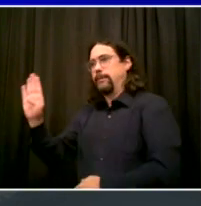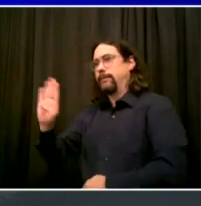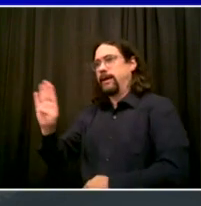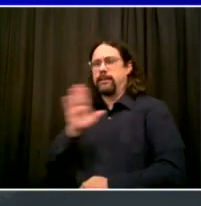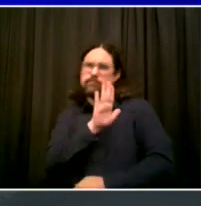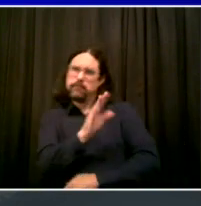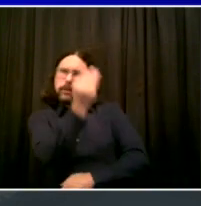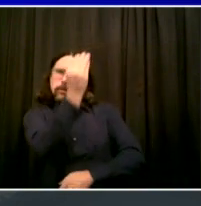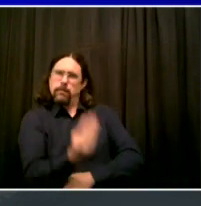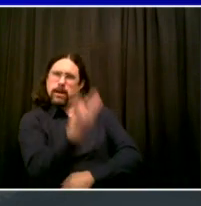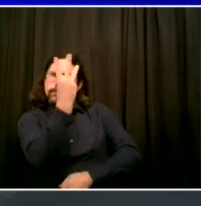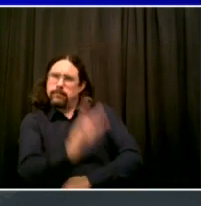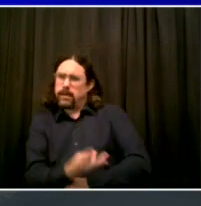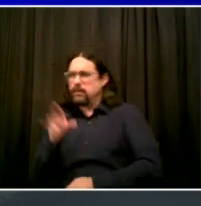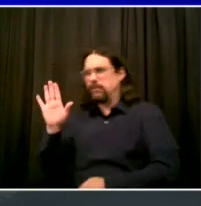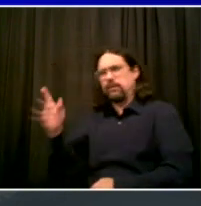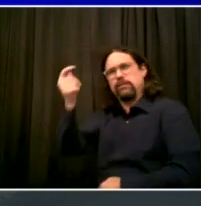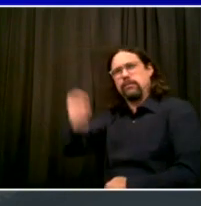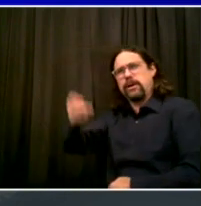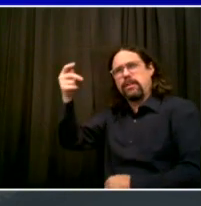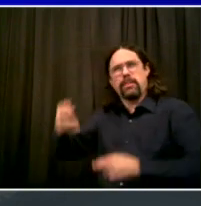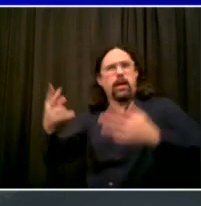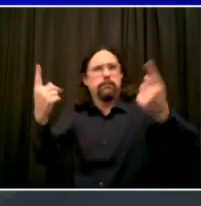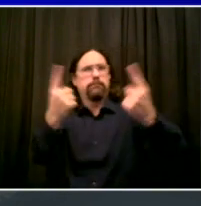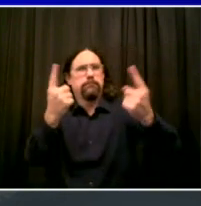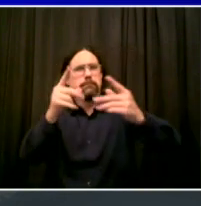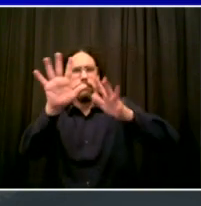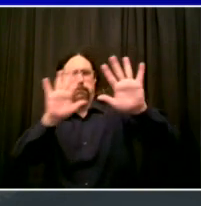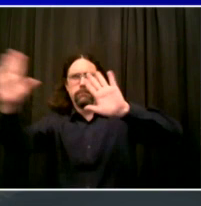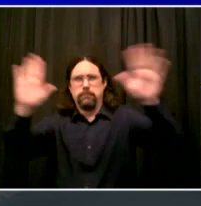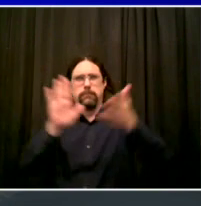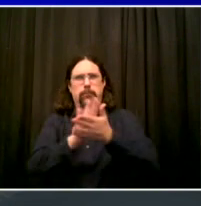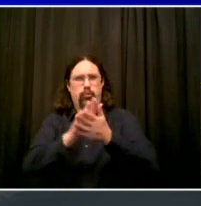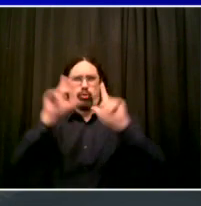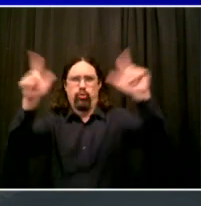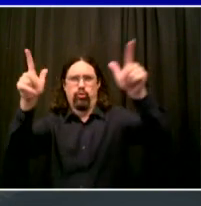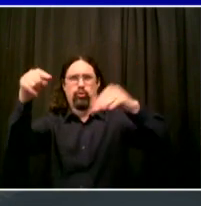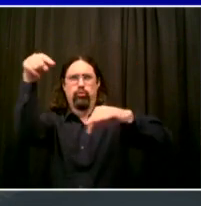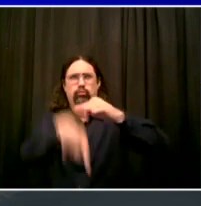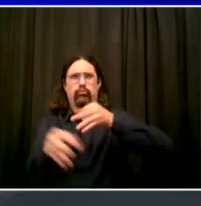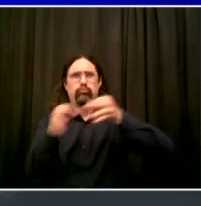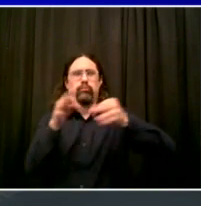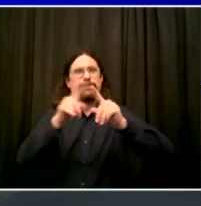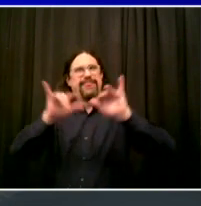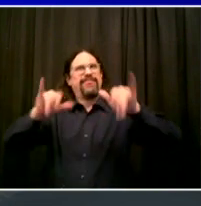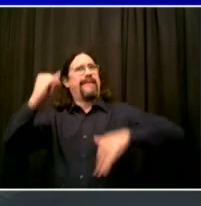been trying to find every way to create new childcare and to build it from scratch, honestly, because we're having to